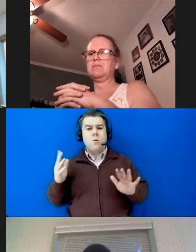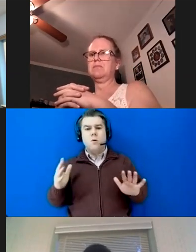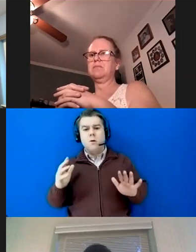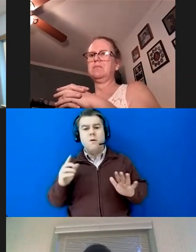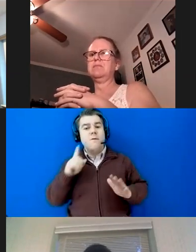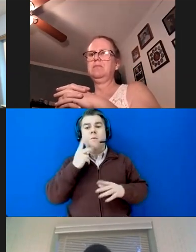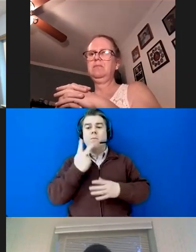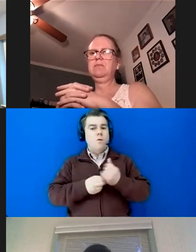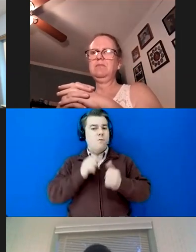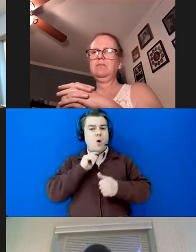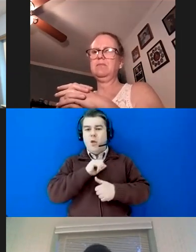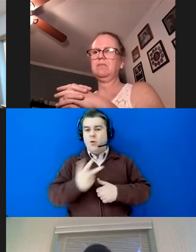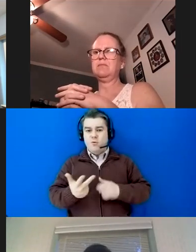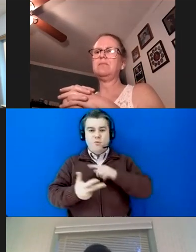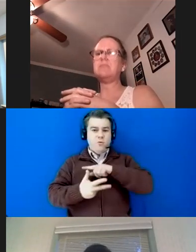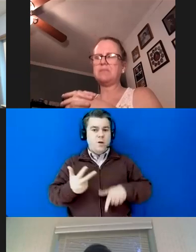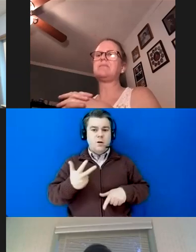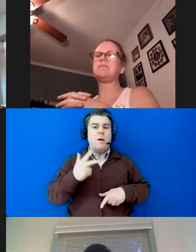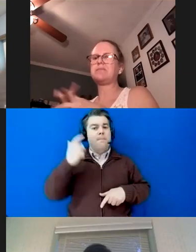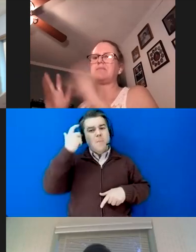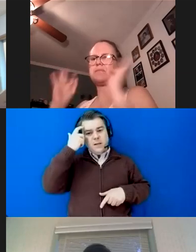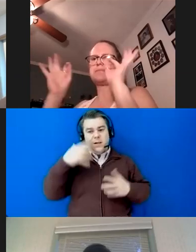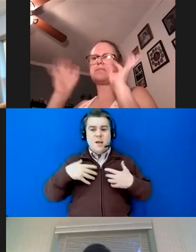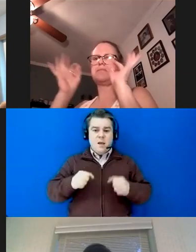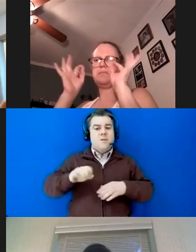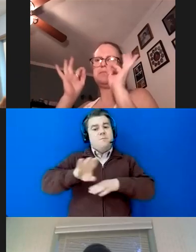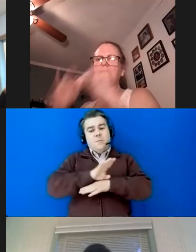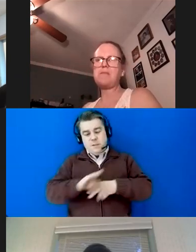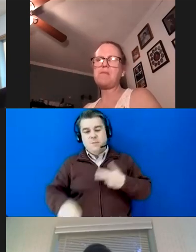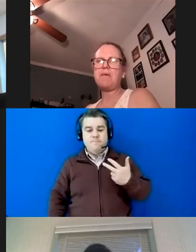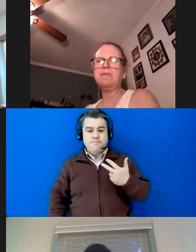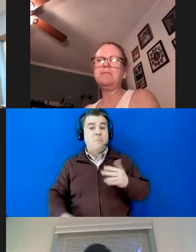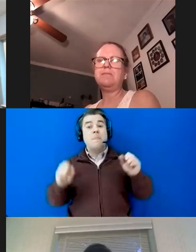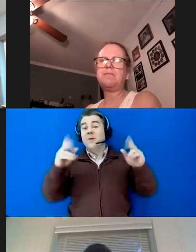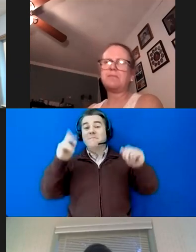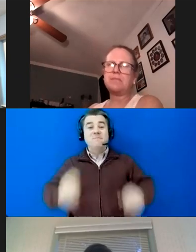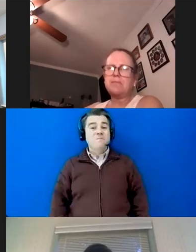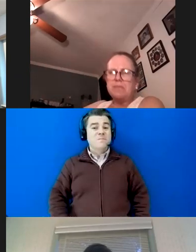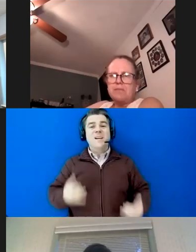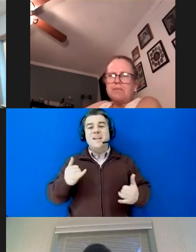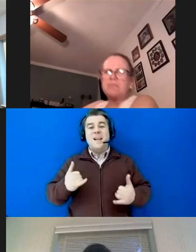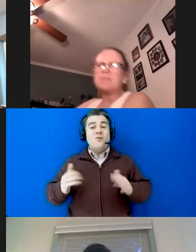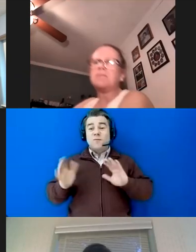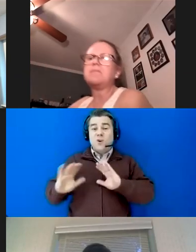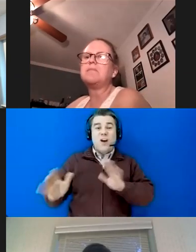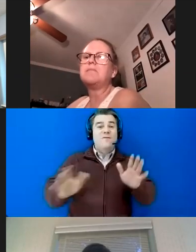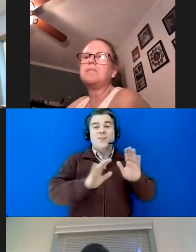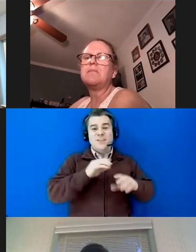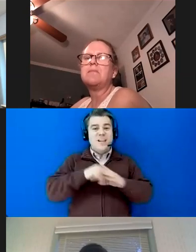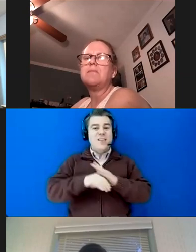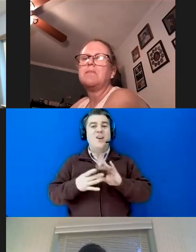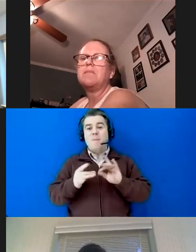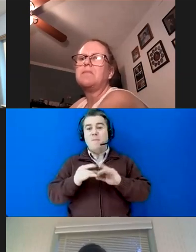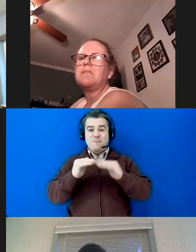For all 3, mindset, health, and your business. All right, guys, let's have some conversation going in the comments below if you've